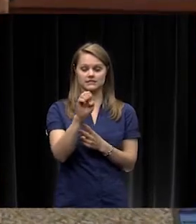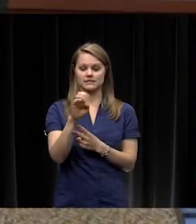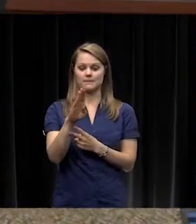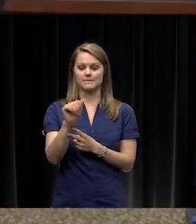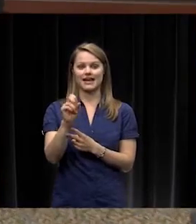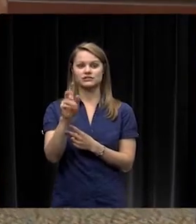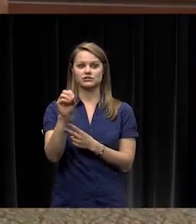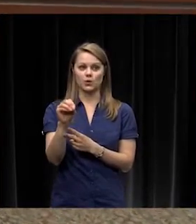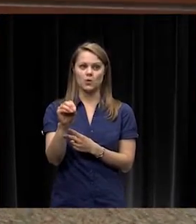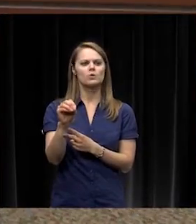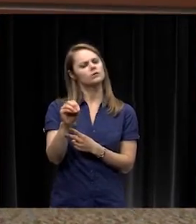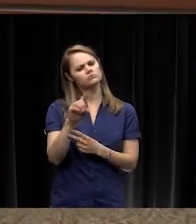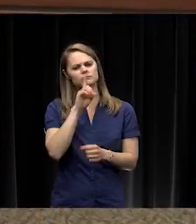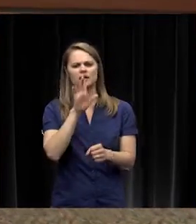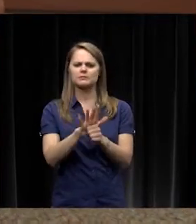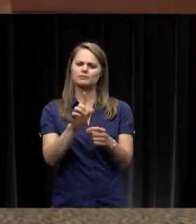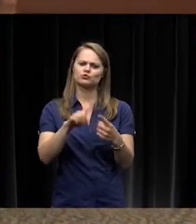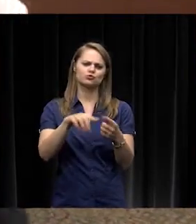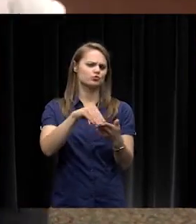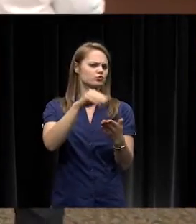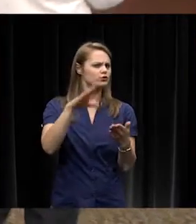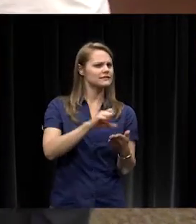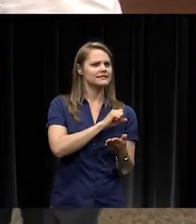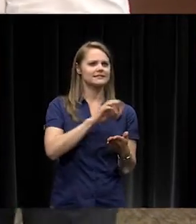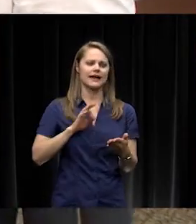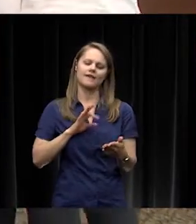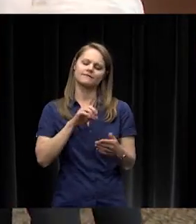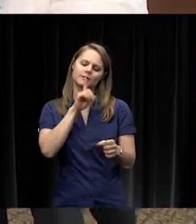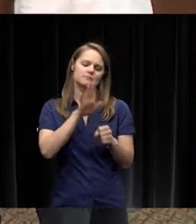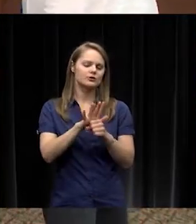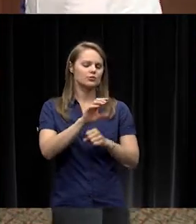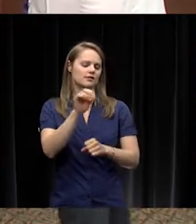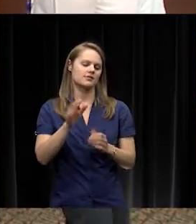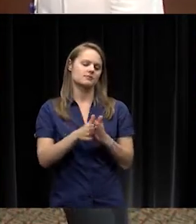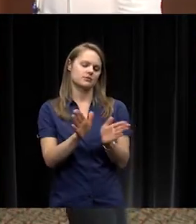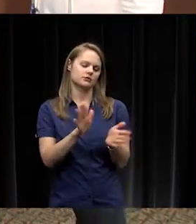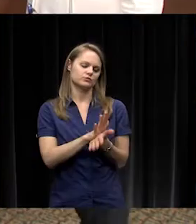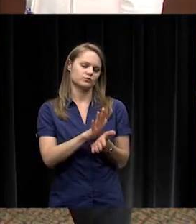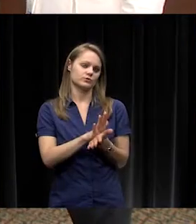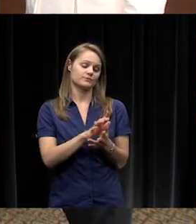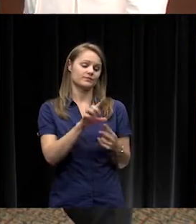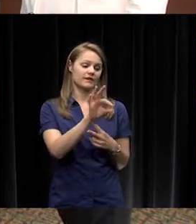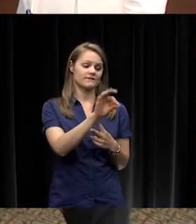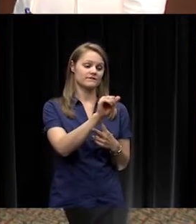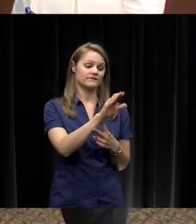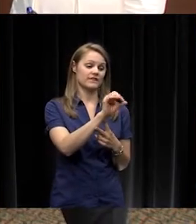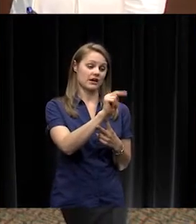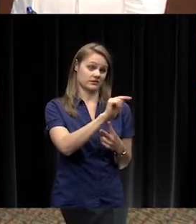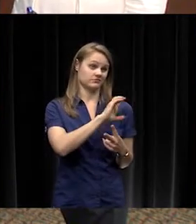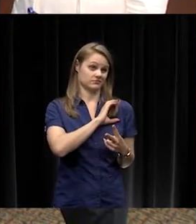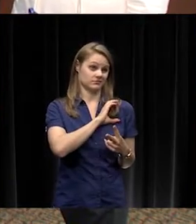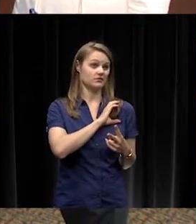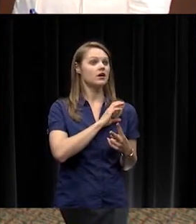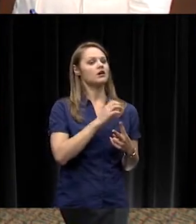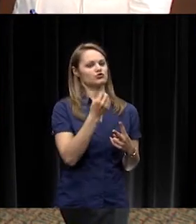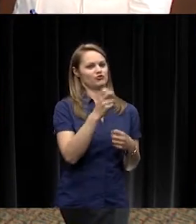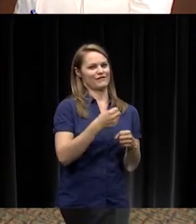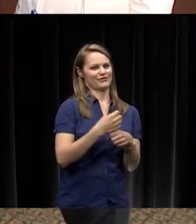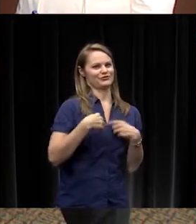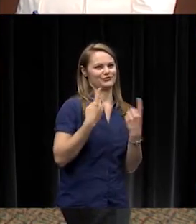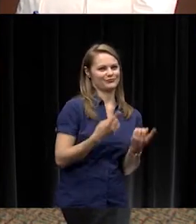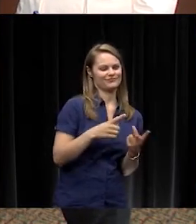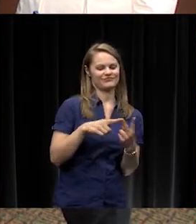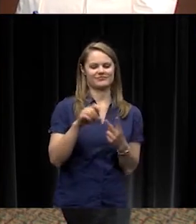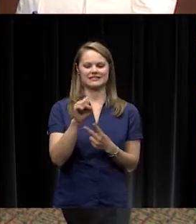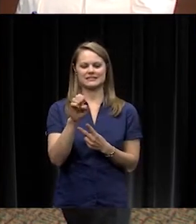to the students and staff and their commitment to the Olathe Public Schools. Officer Falcon has been an SRO for 12 years, and Officer Sebasto has been